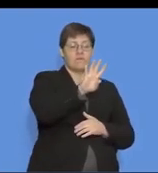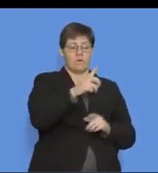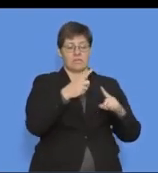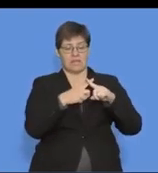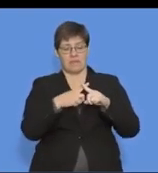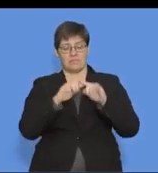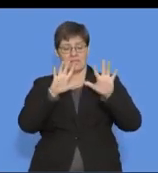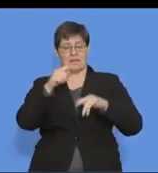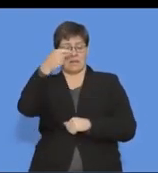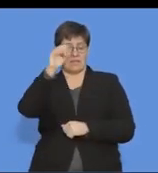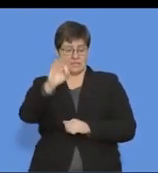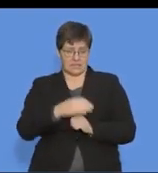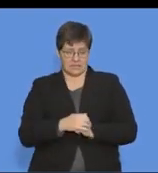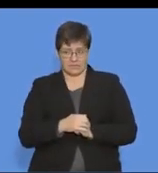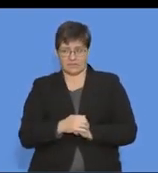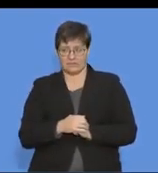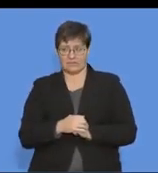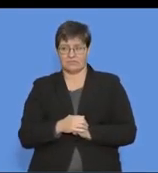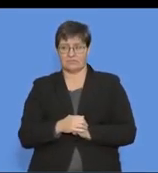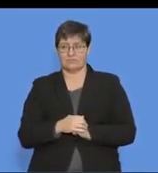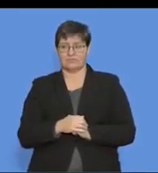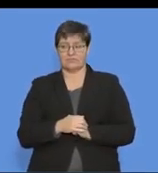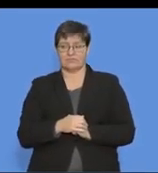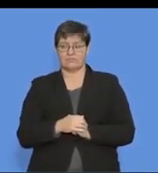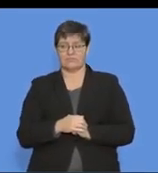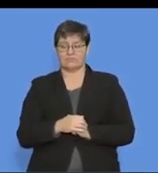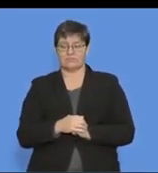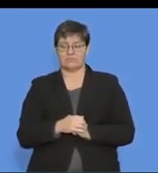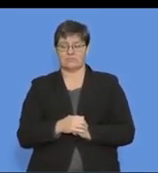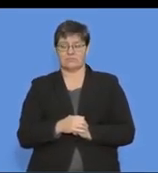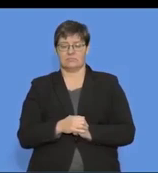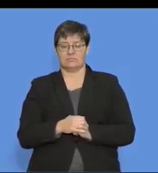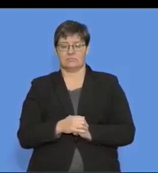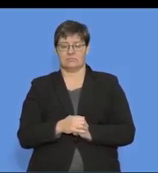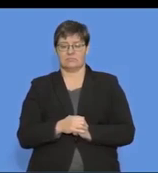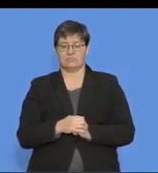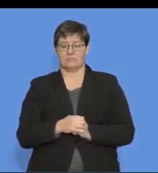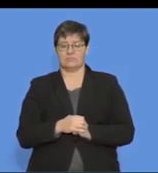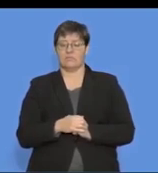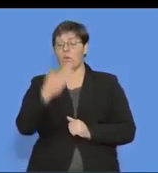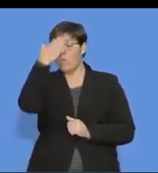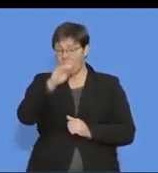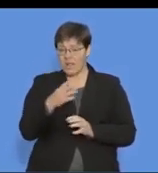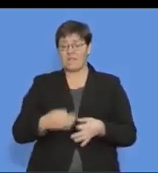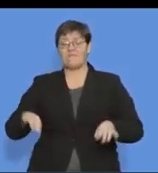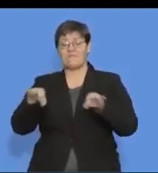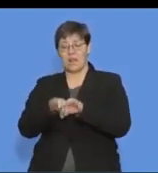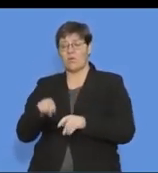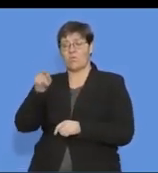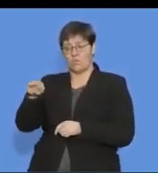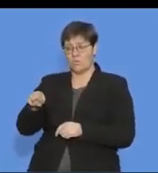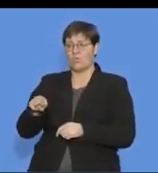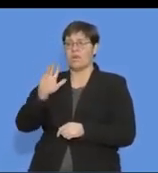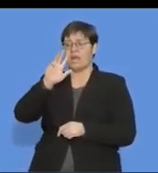just to go back, 6,4, okay, times 10 exponent minus 3, okay, exponent minus 3. We know the value